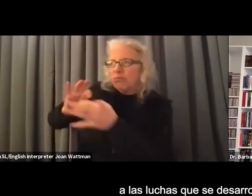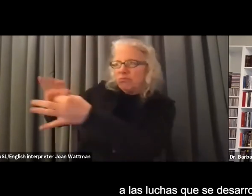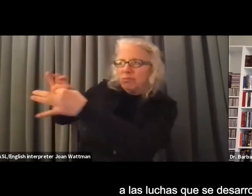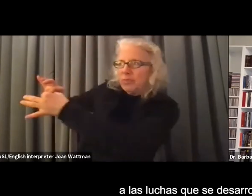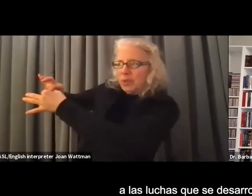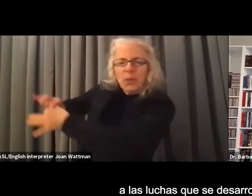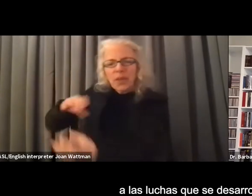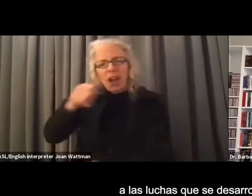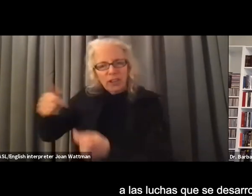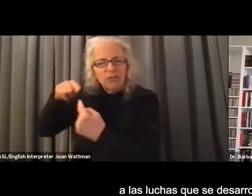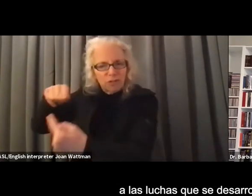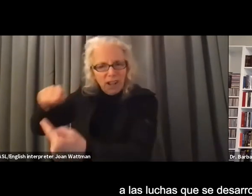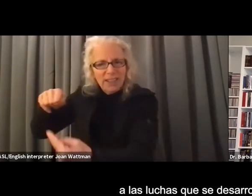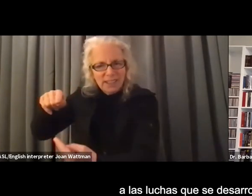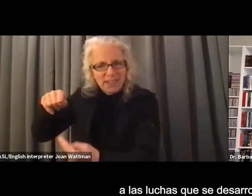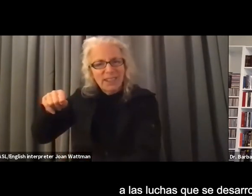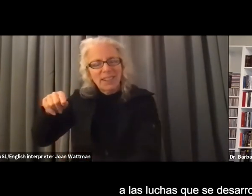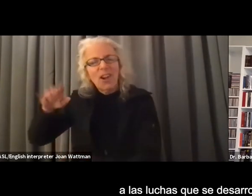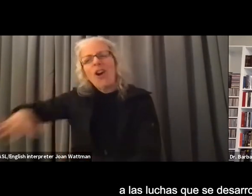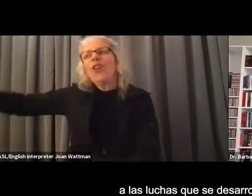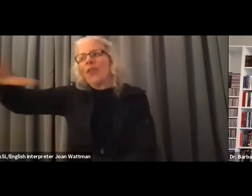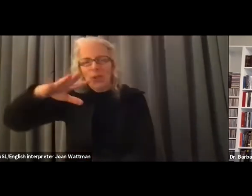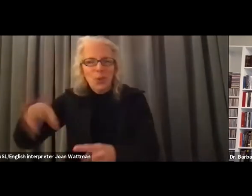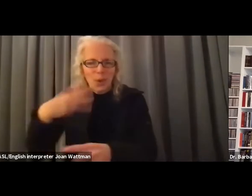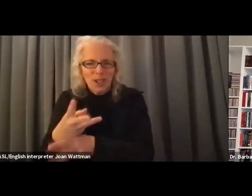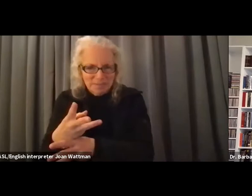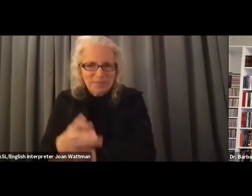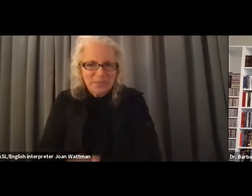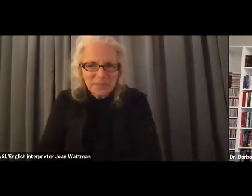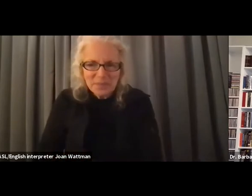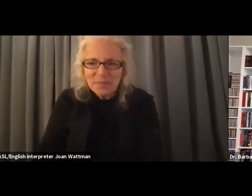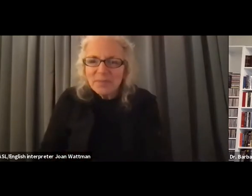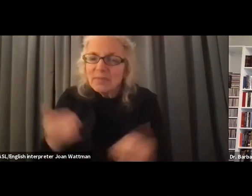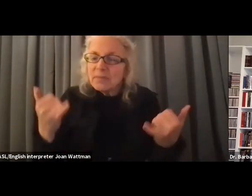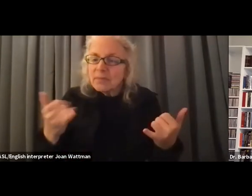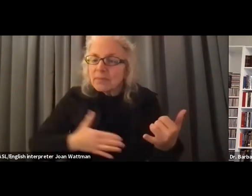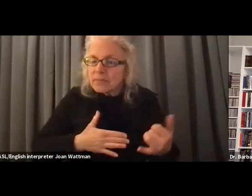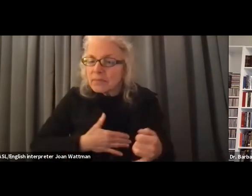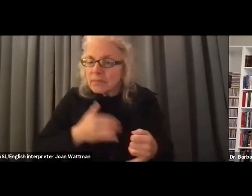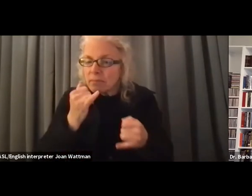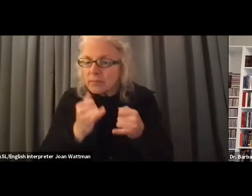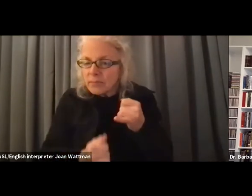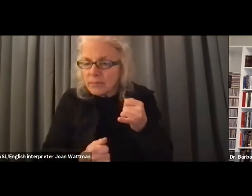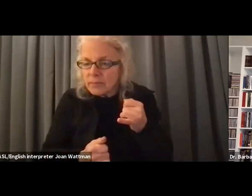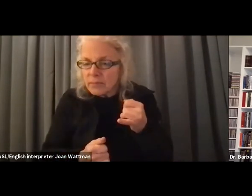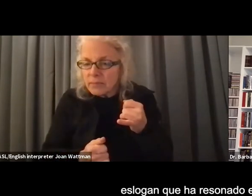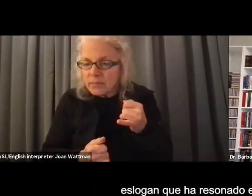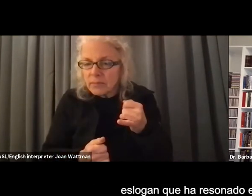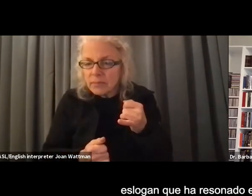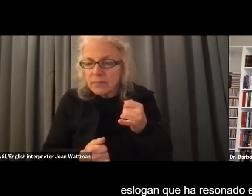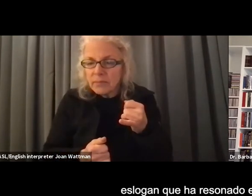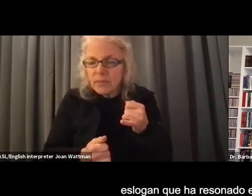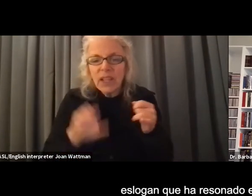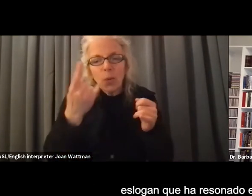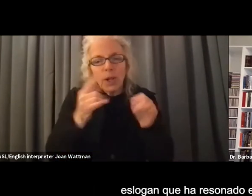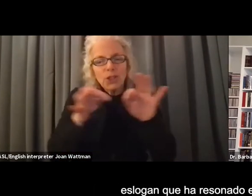to the struggles in this country, all over the world. So I'll end with a slogan